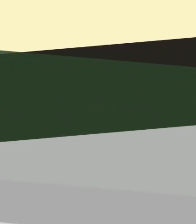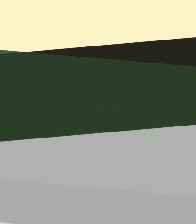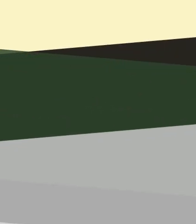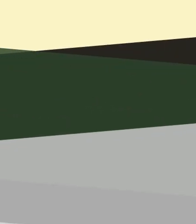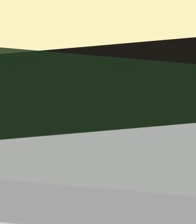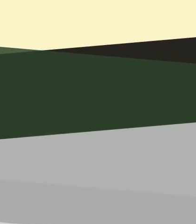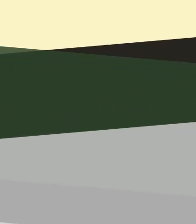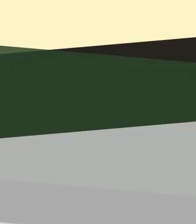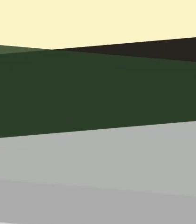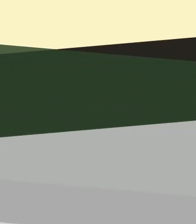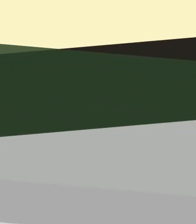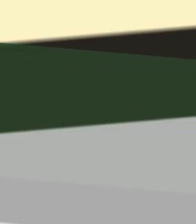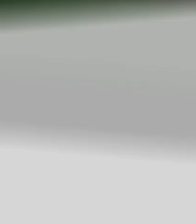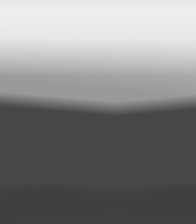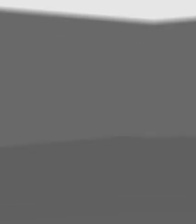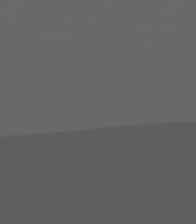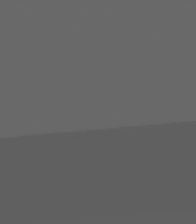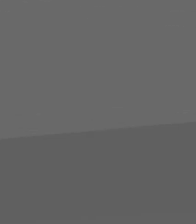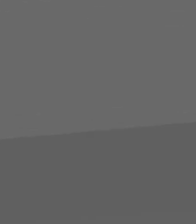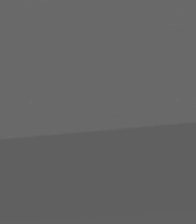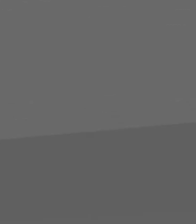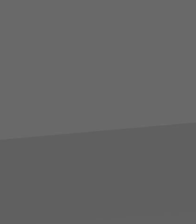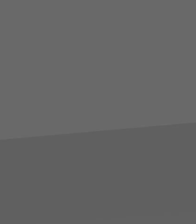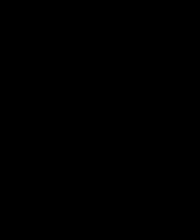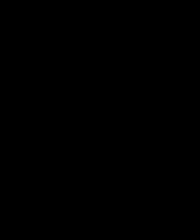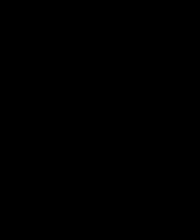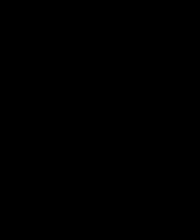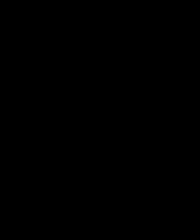life, your health, your insure.